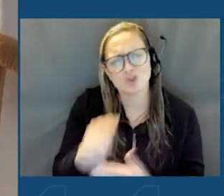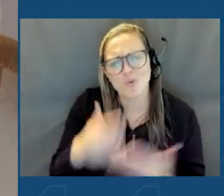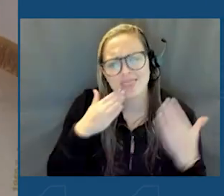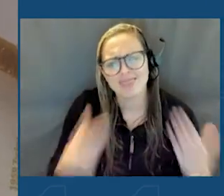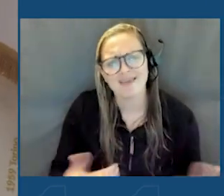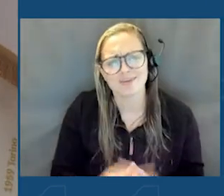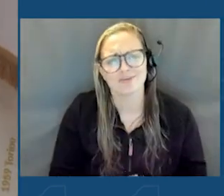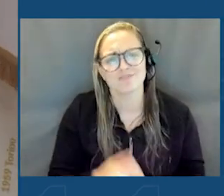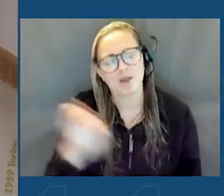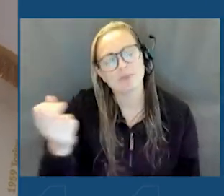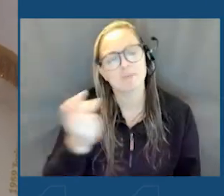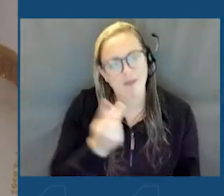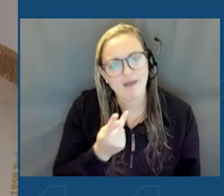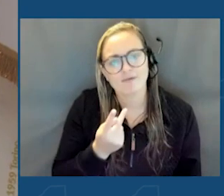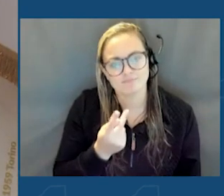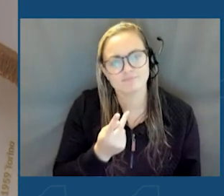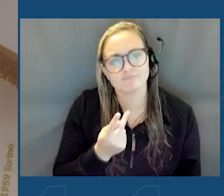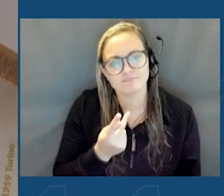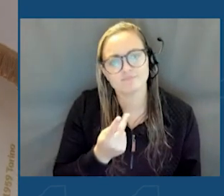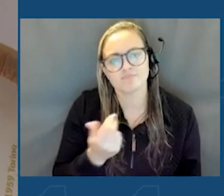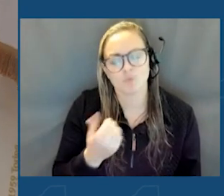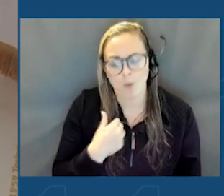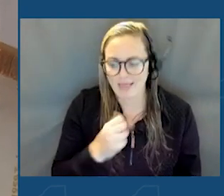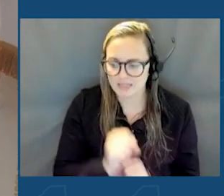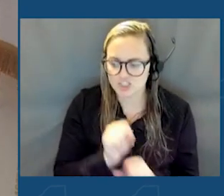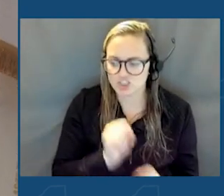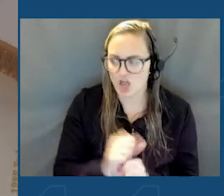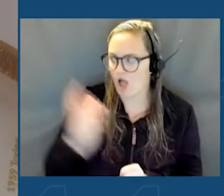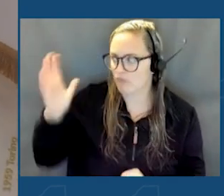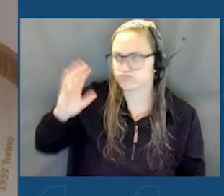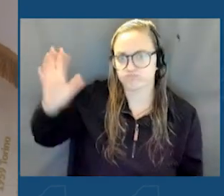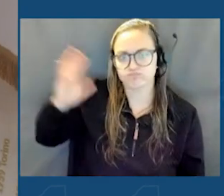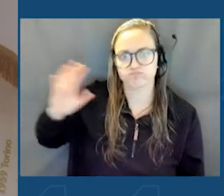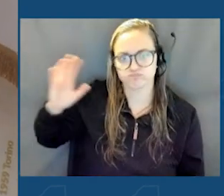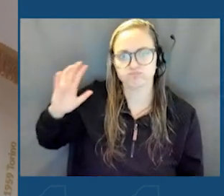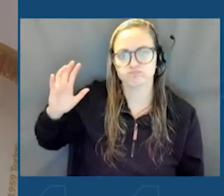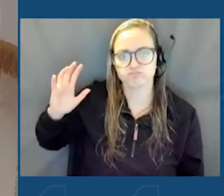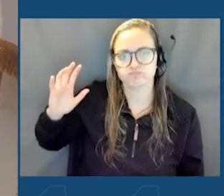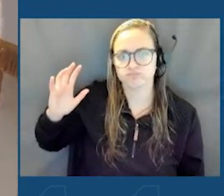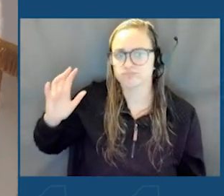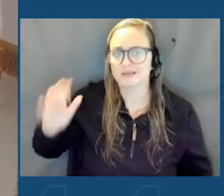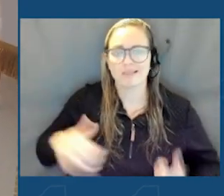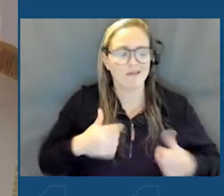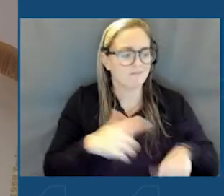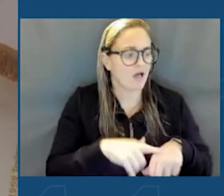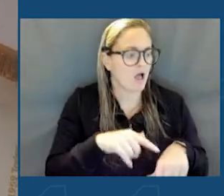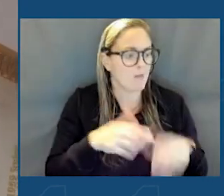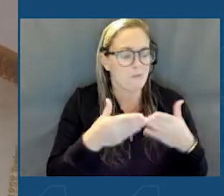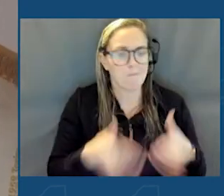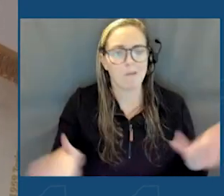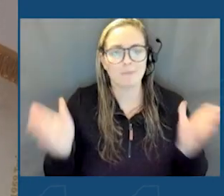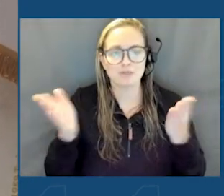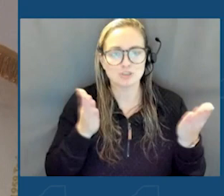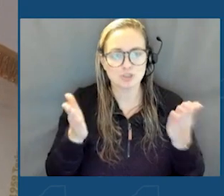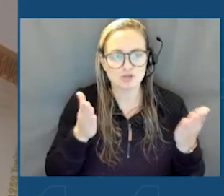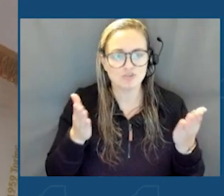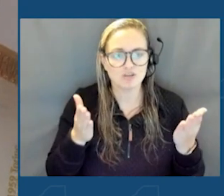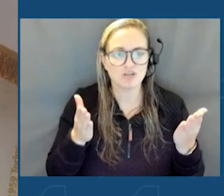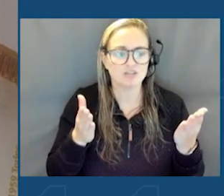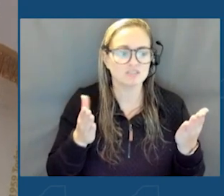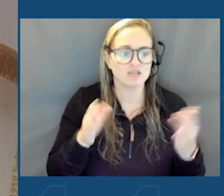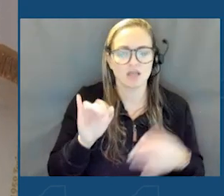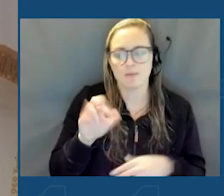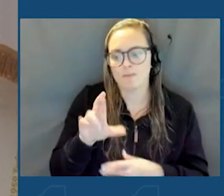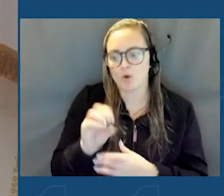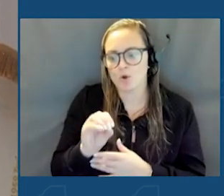back. You held this position a while back. You've had a lifetime of public service back to Mario Cuomo and